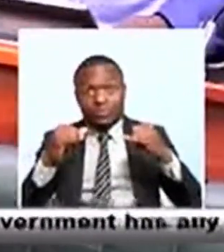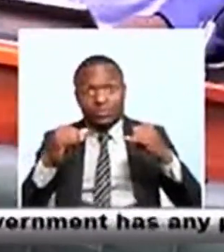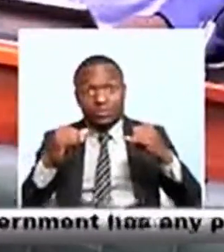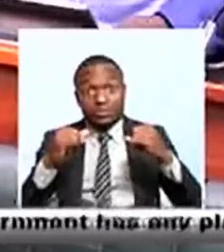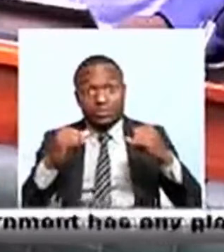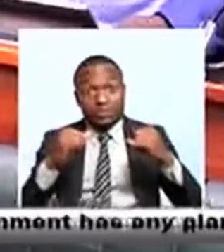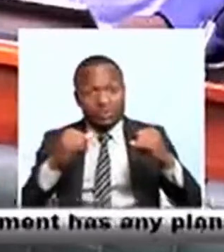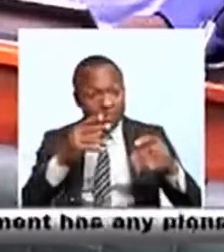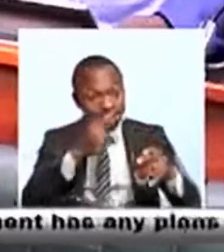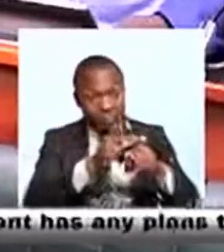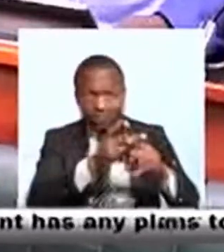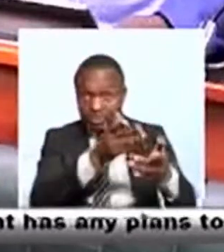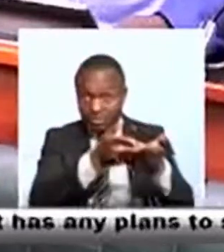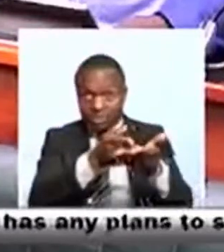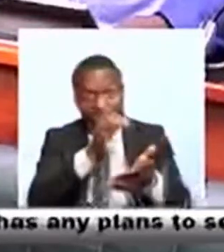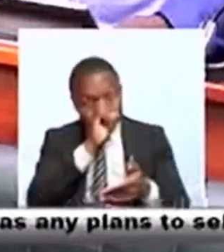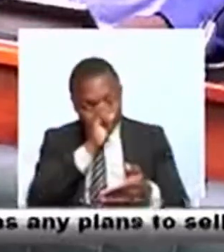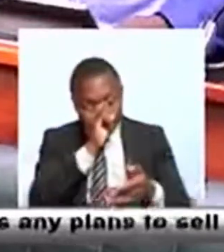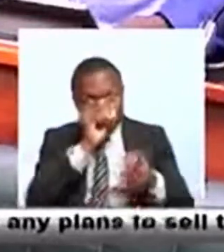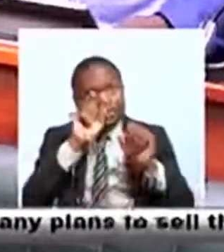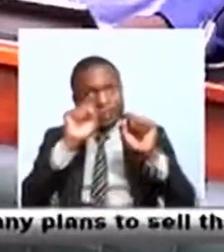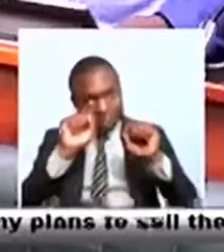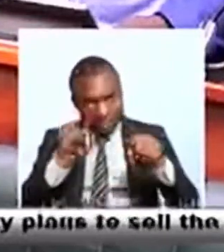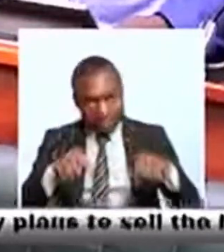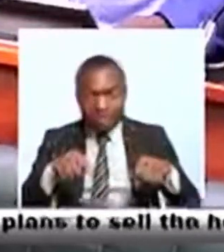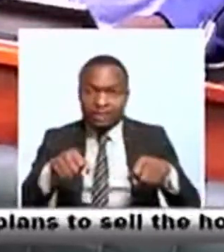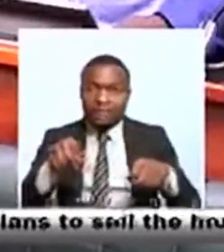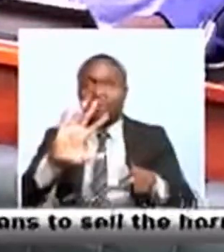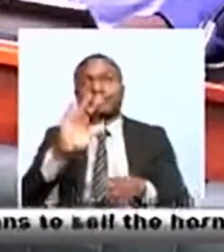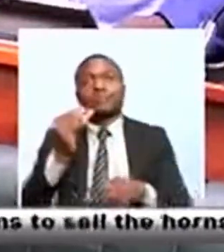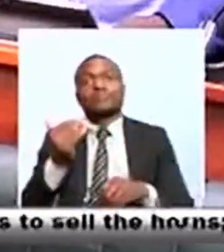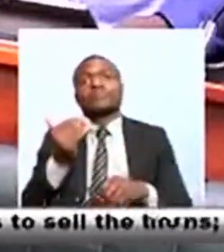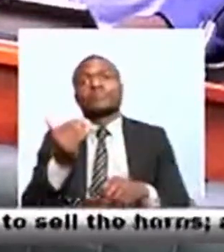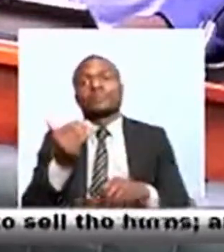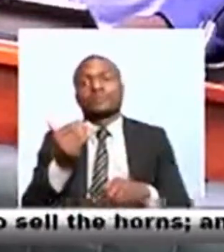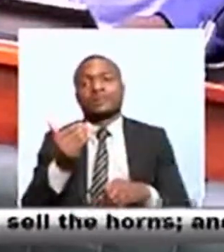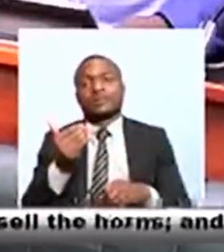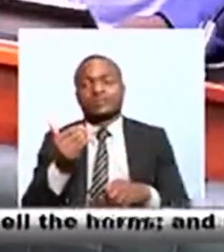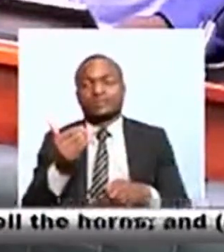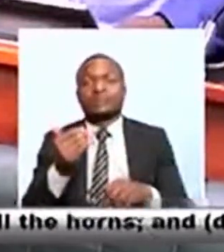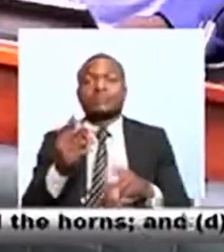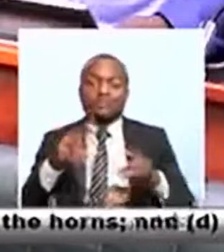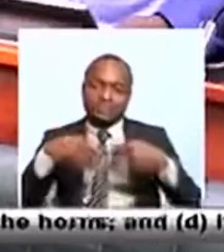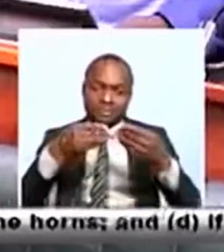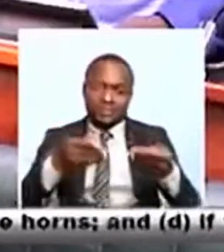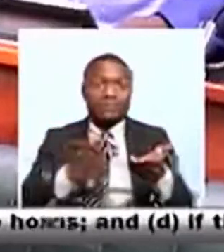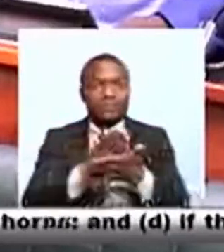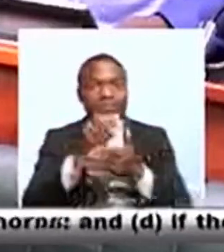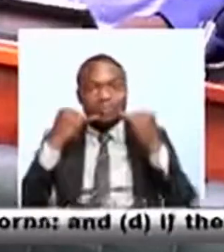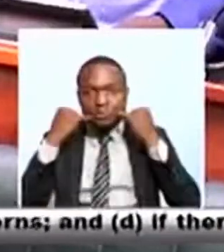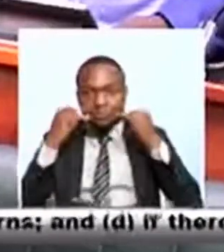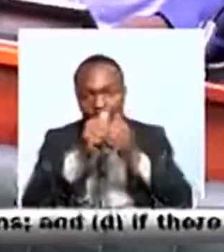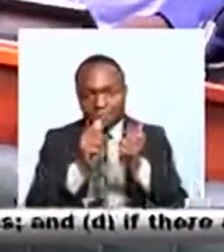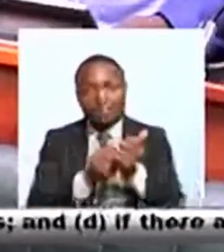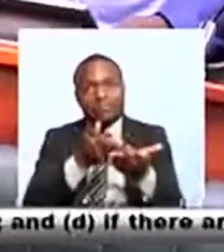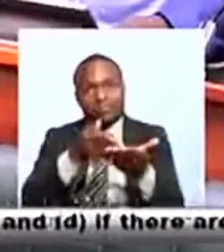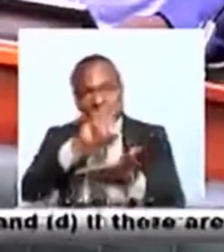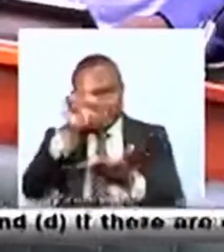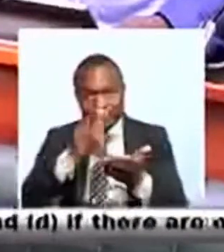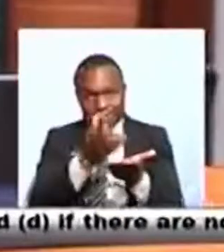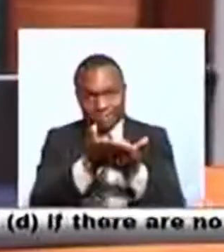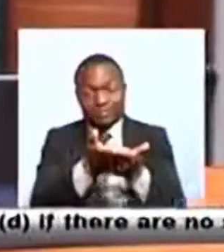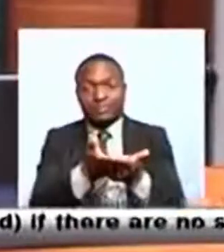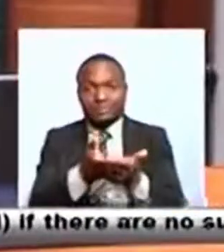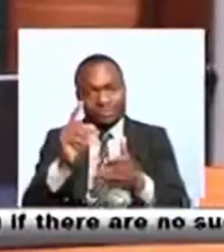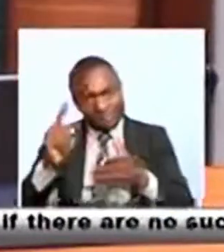rhinos. However, I can get back to the House to make a proper statement regarding this question. I submit. Thank you.